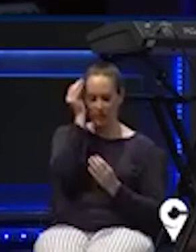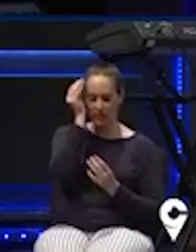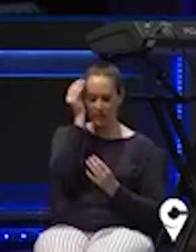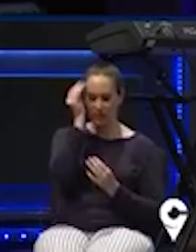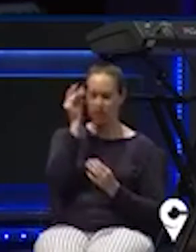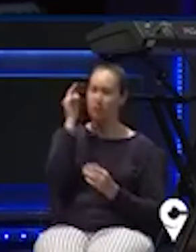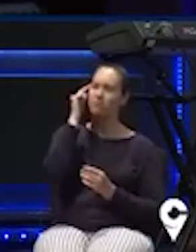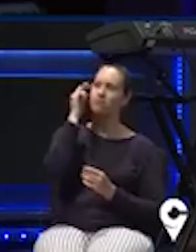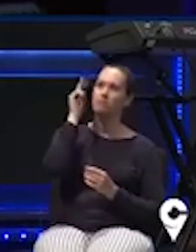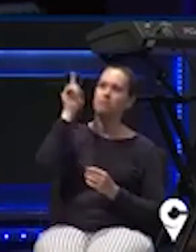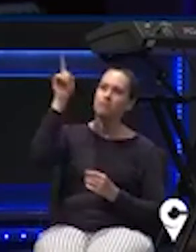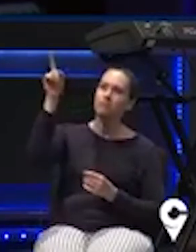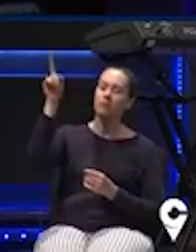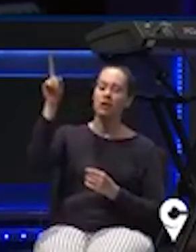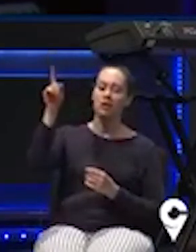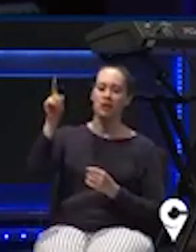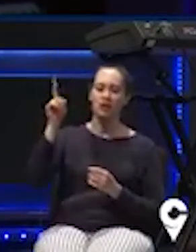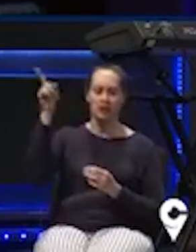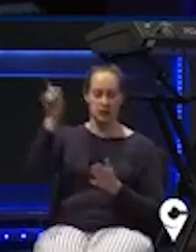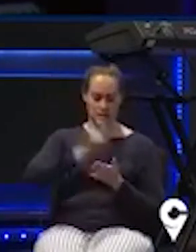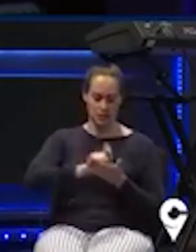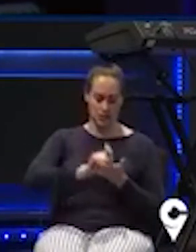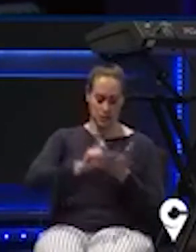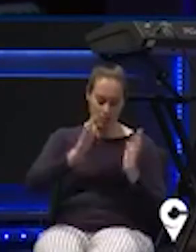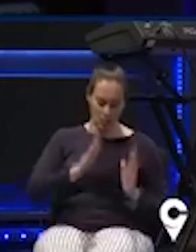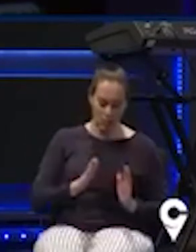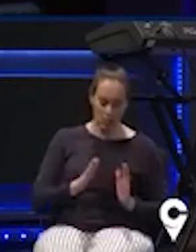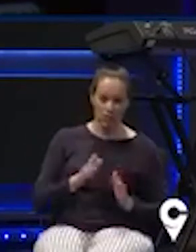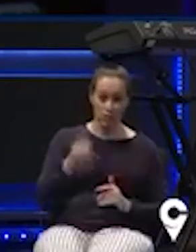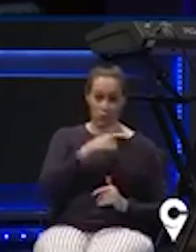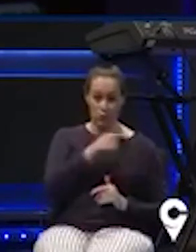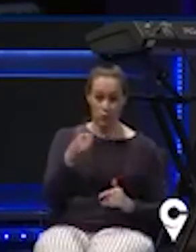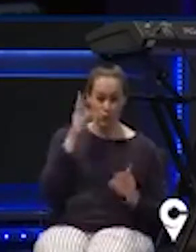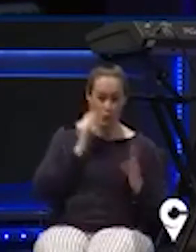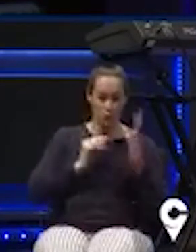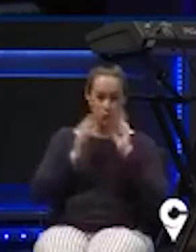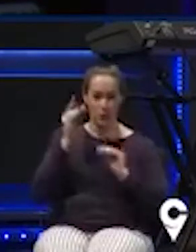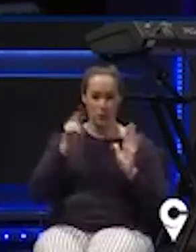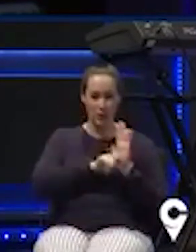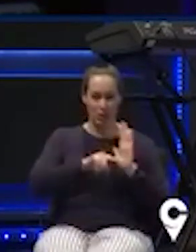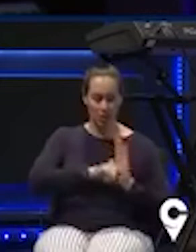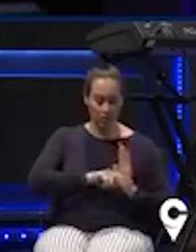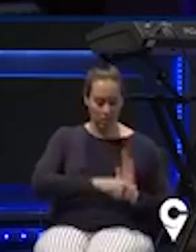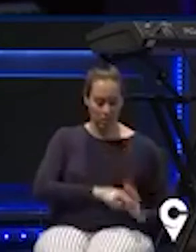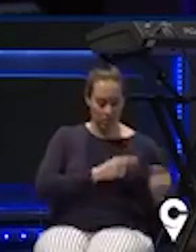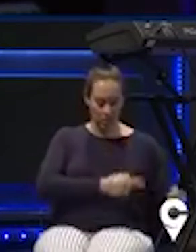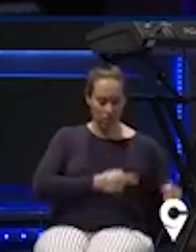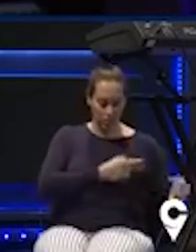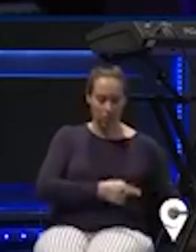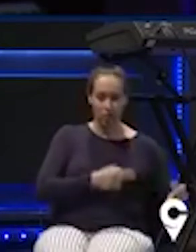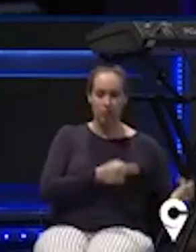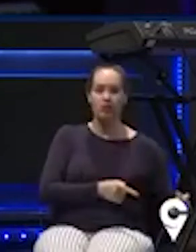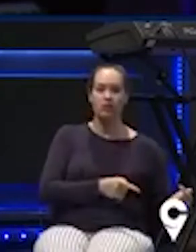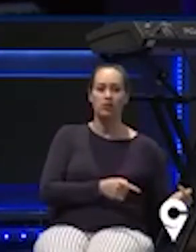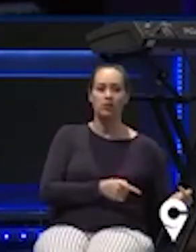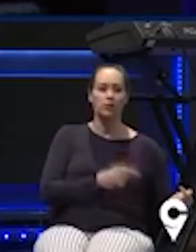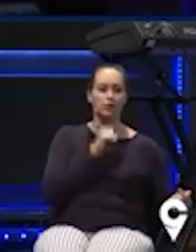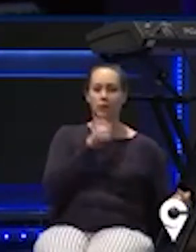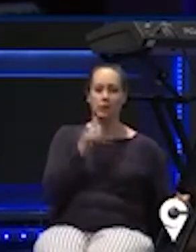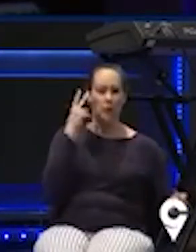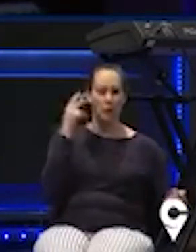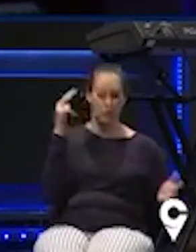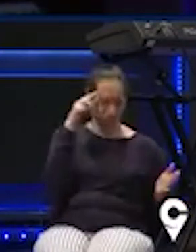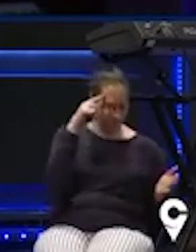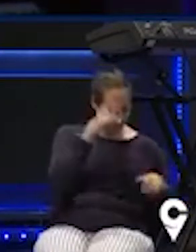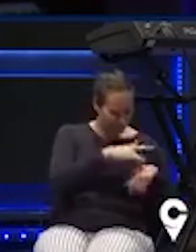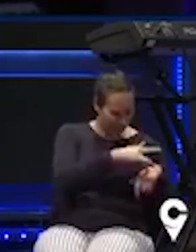at him. He's the author and finisher. When you are going through your Fridays, don't look at the Friday. You look at the Lord of the Sunday, who will